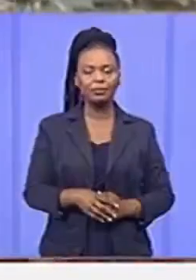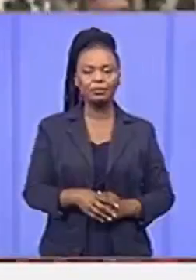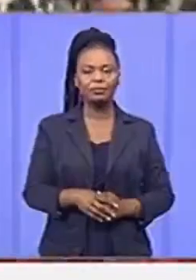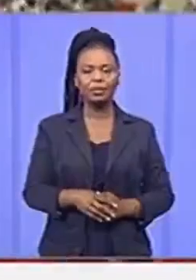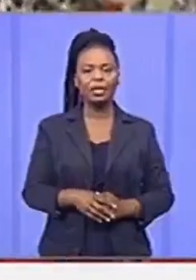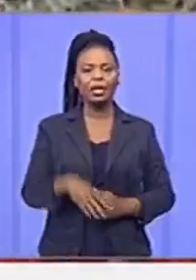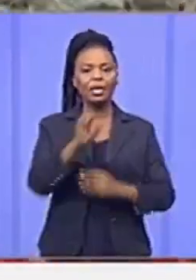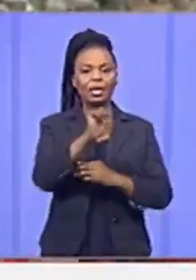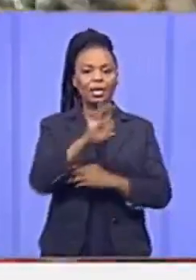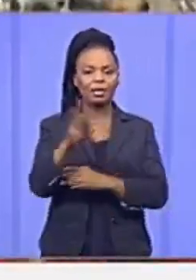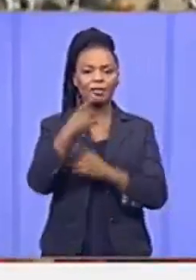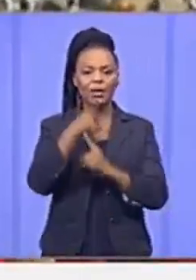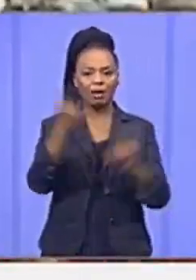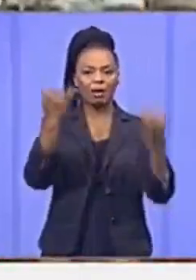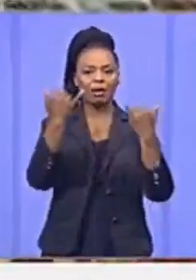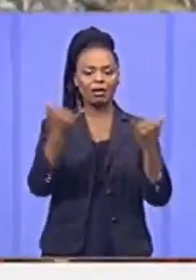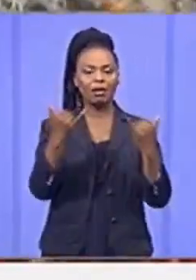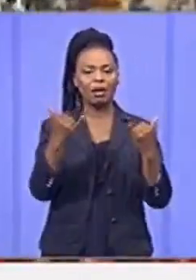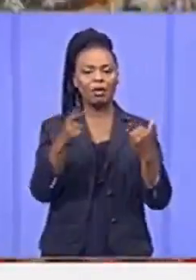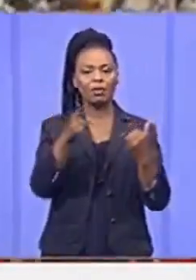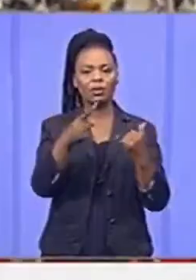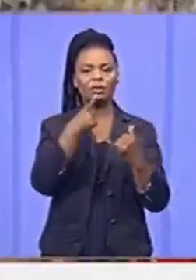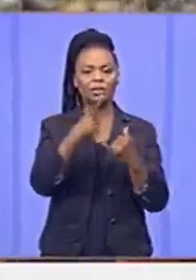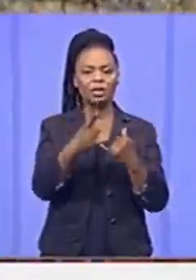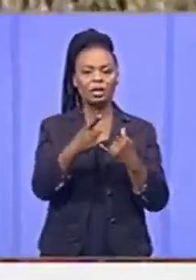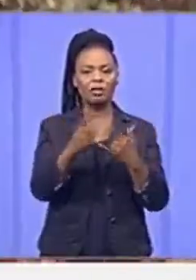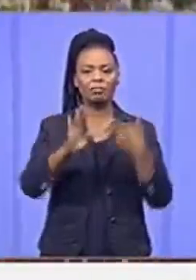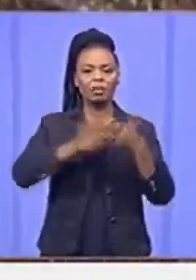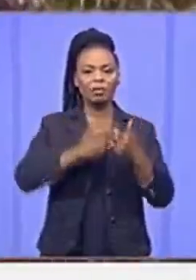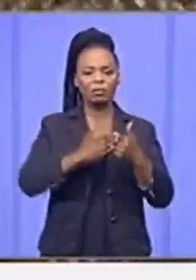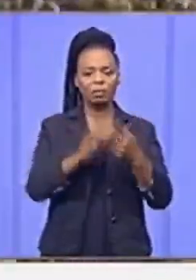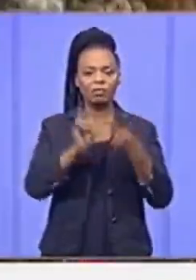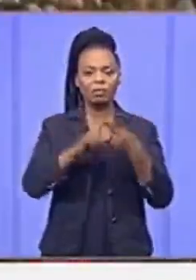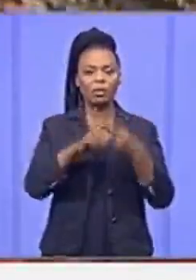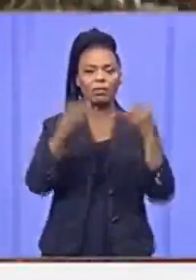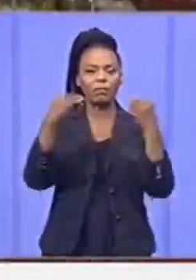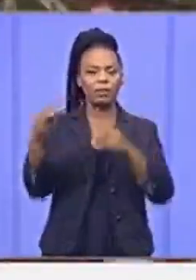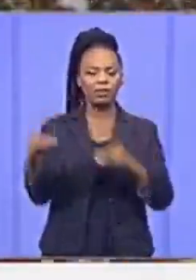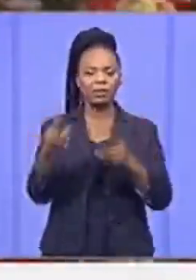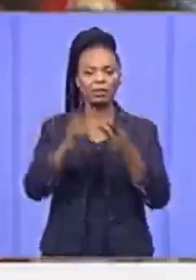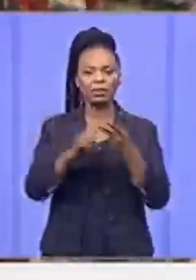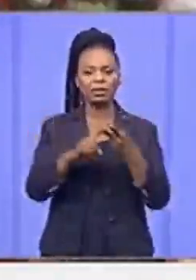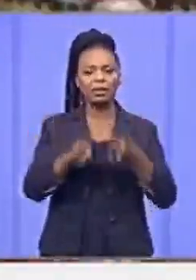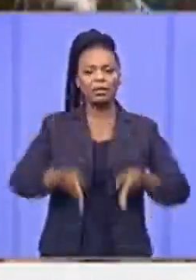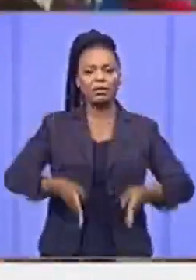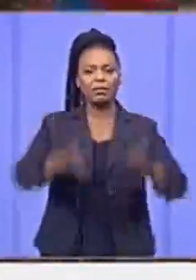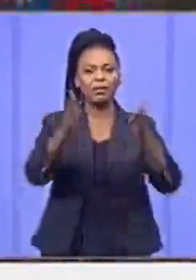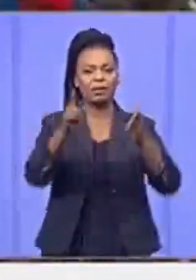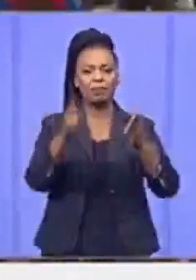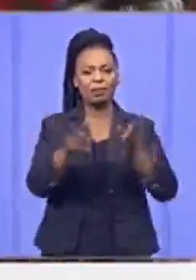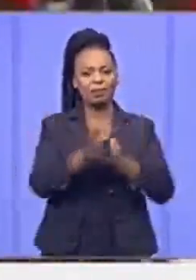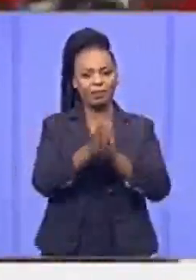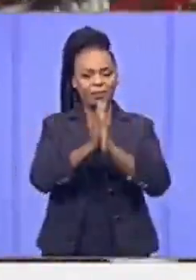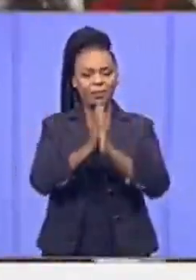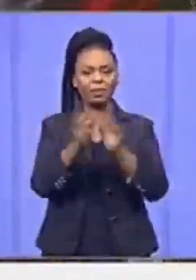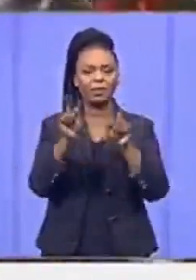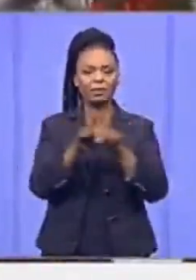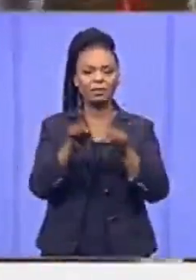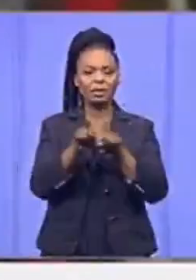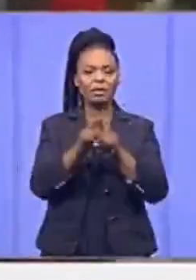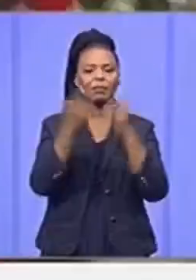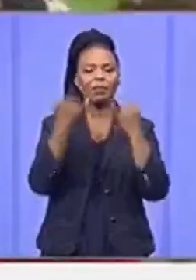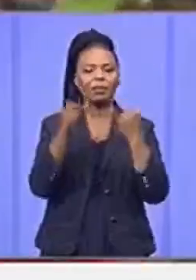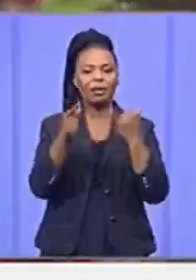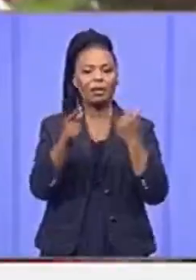Tero le khotla e tsuleng ka jeno EFF e thibetse ho ka kwala dikolo mabenkele le dikgwebo ha mmoho le mebila e betse hape e thibetse hore e